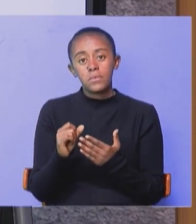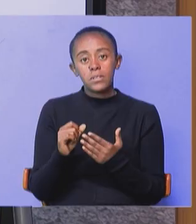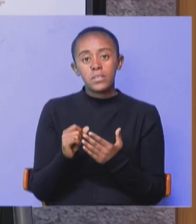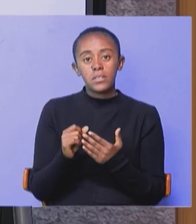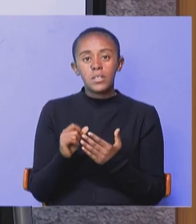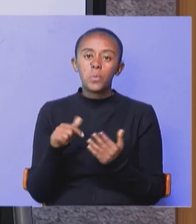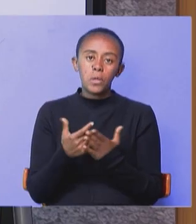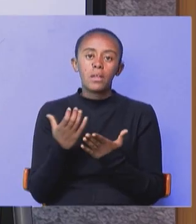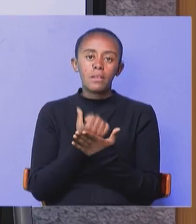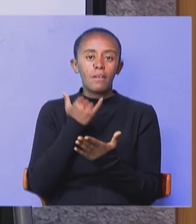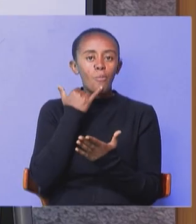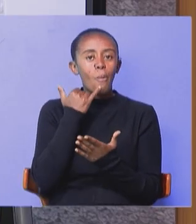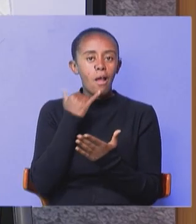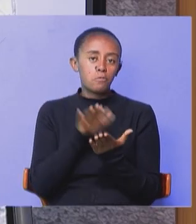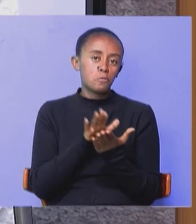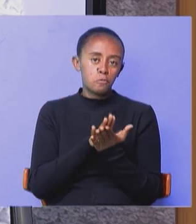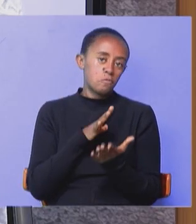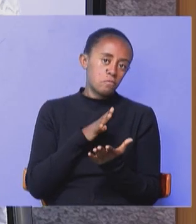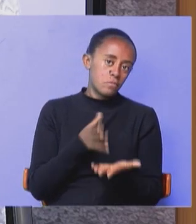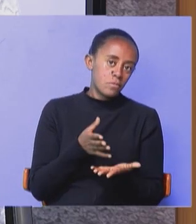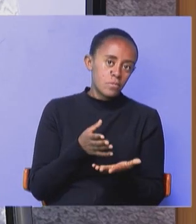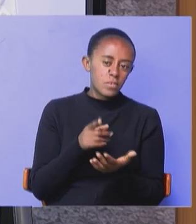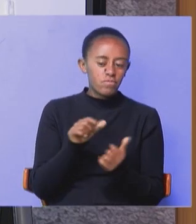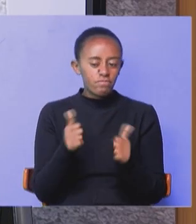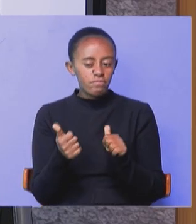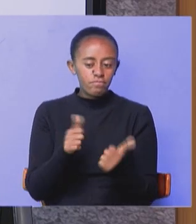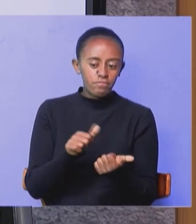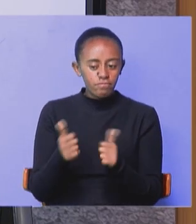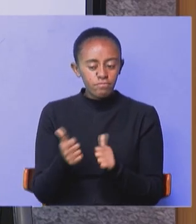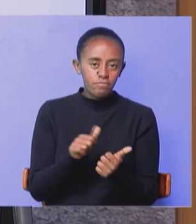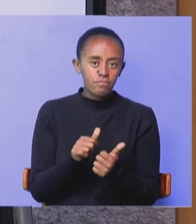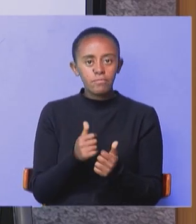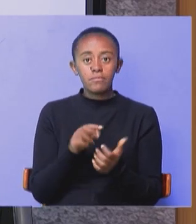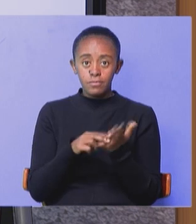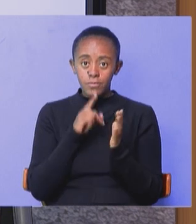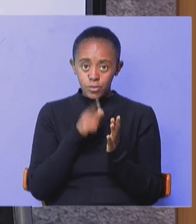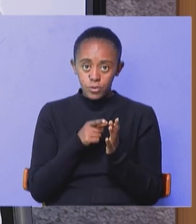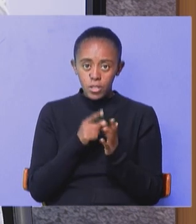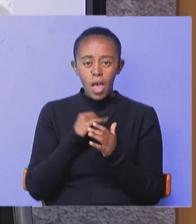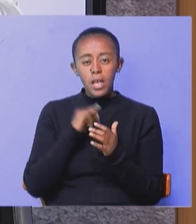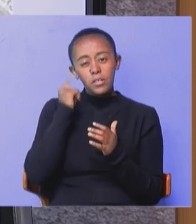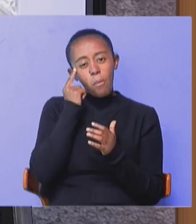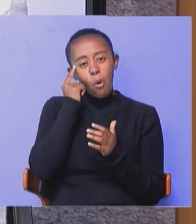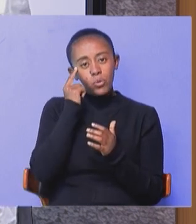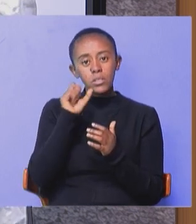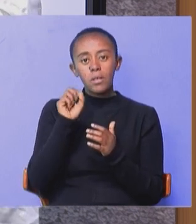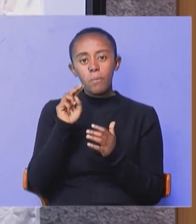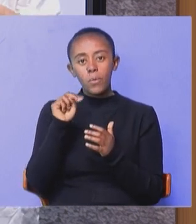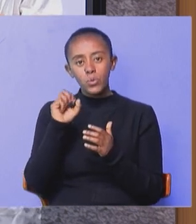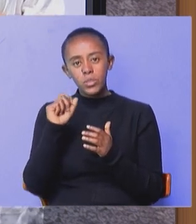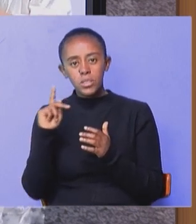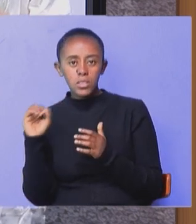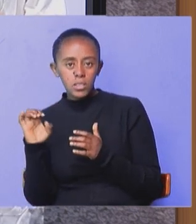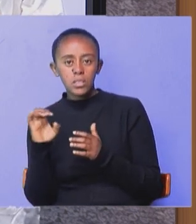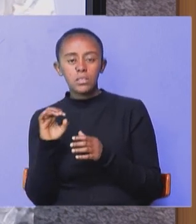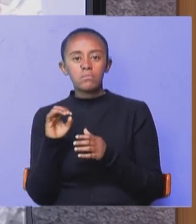could take our phones. So you are not sure, and that's what it sounds like. I suppose that students can take their